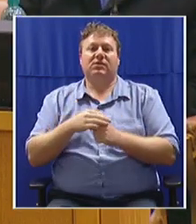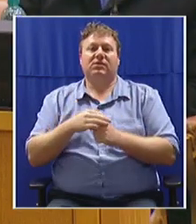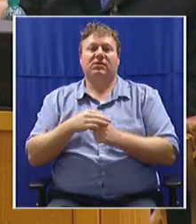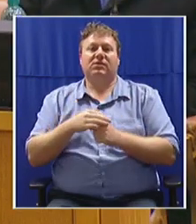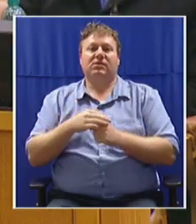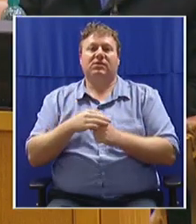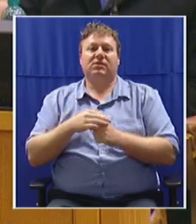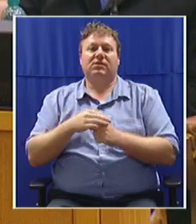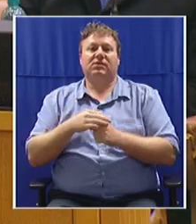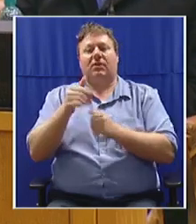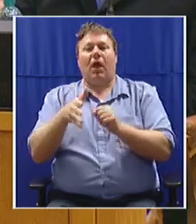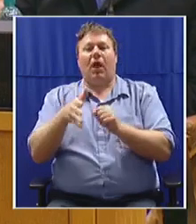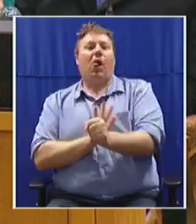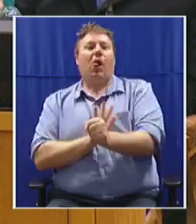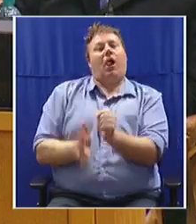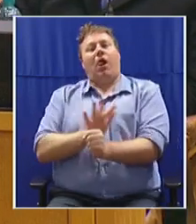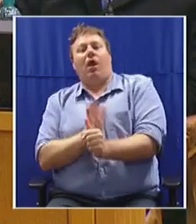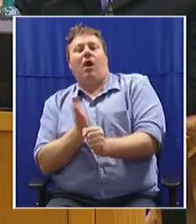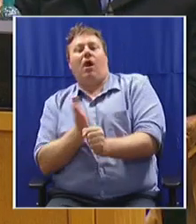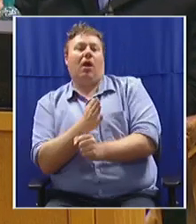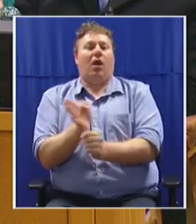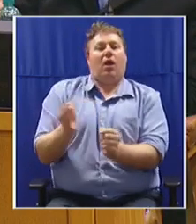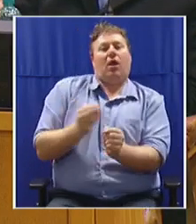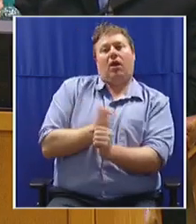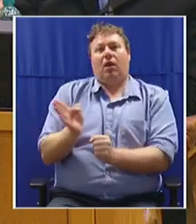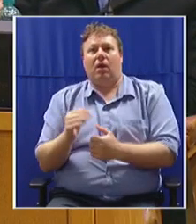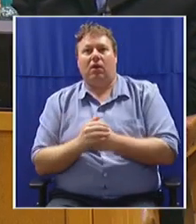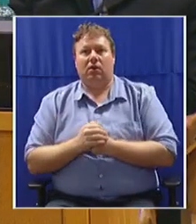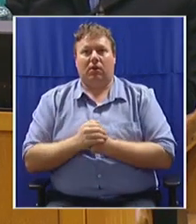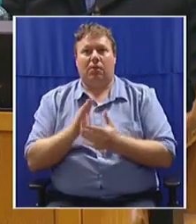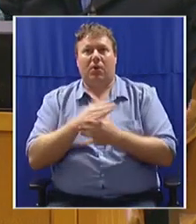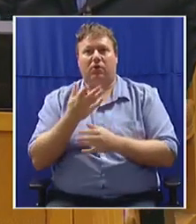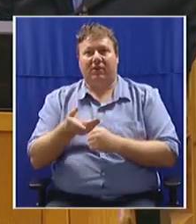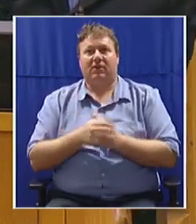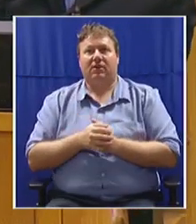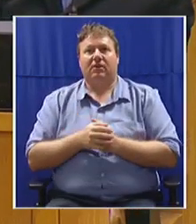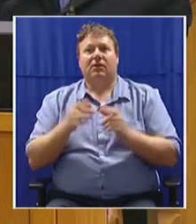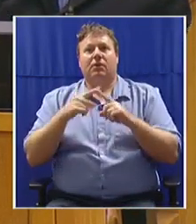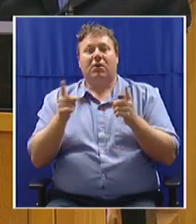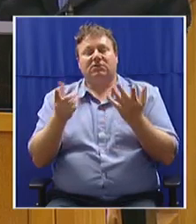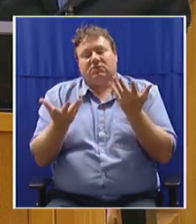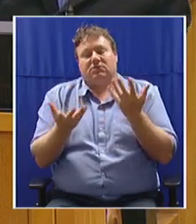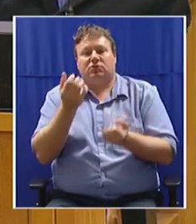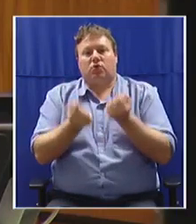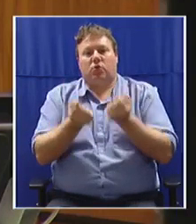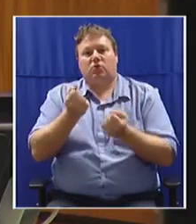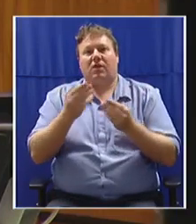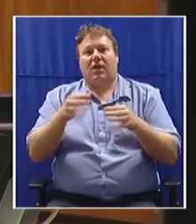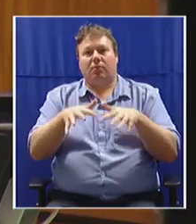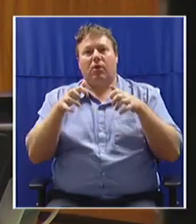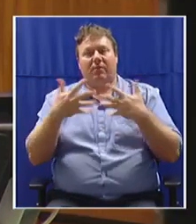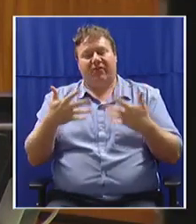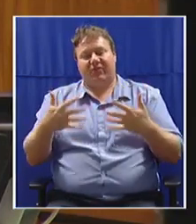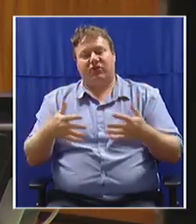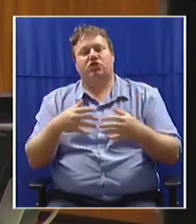rule continuously, in spite of the MIDI television ruling in the courts. Thank you. Honorable members, I will